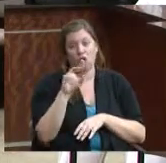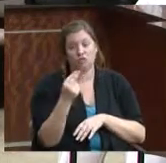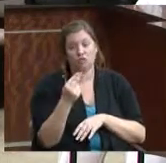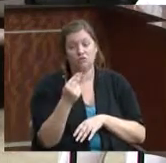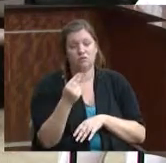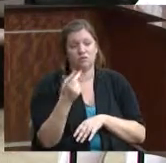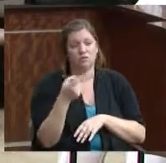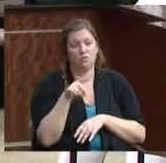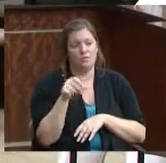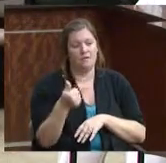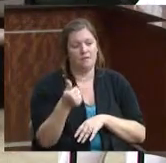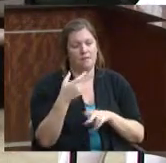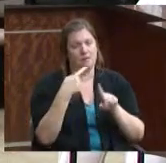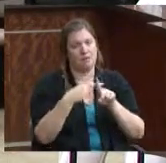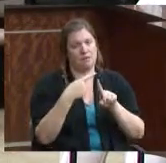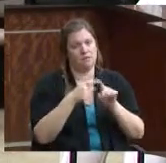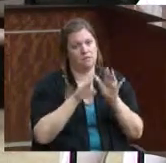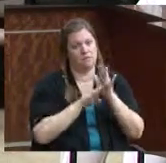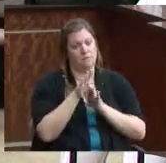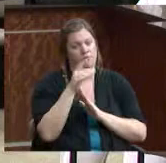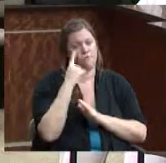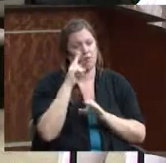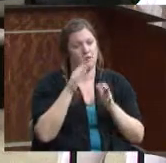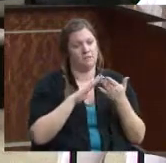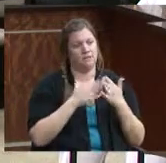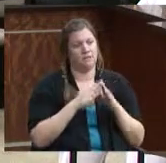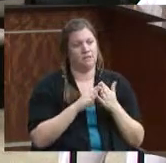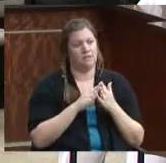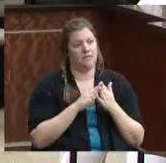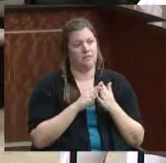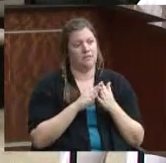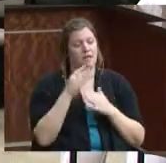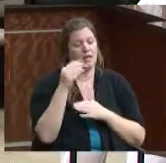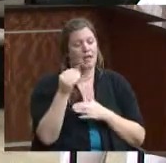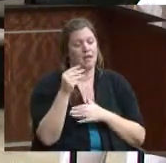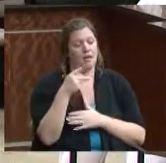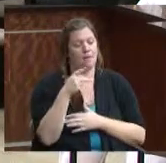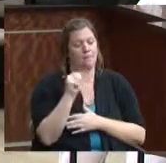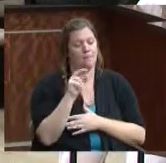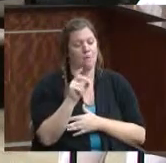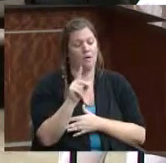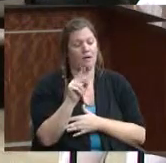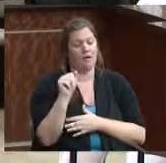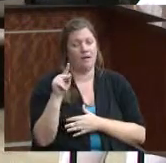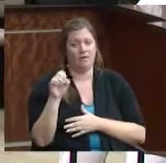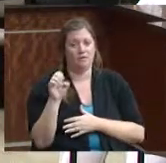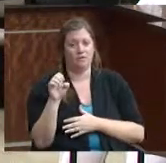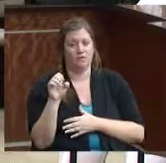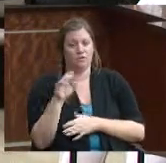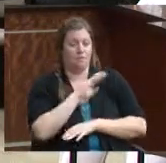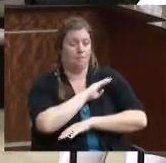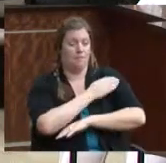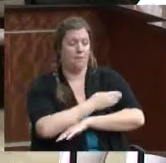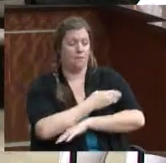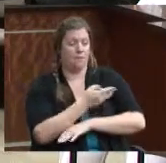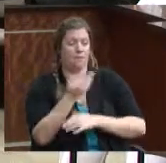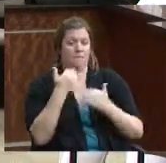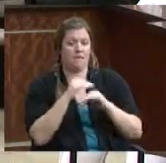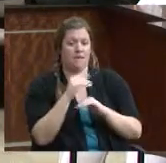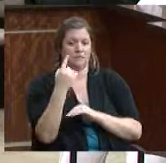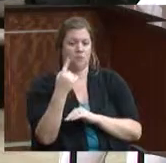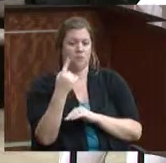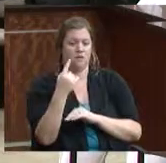it'll be another really positive development for the city. And at Park Avenue and Philip Powers, phase one of Laurel